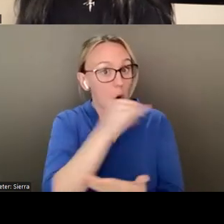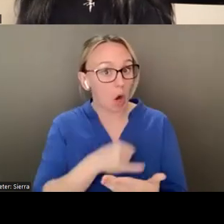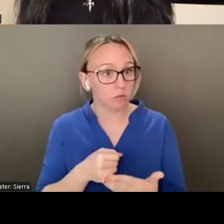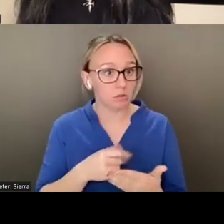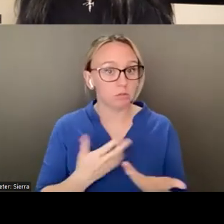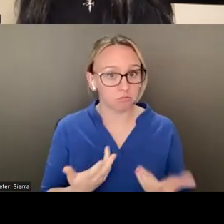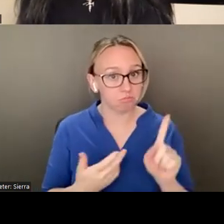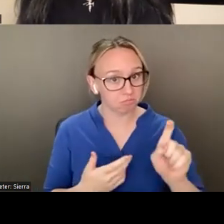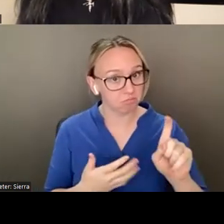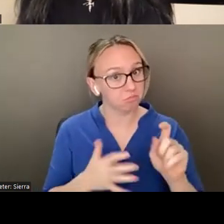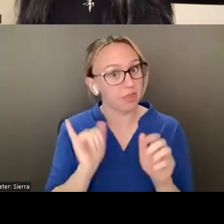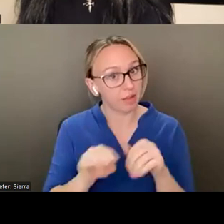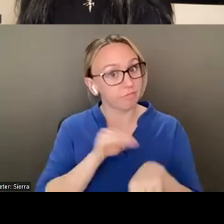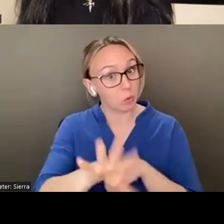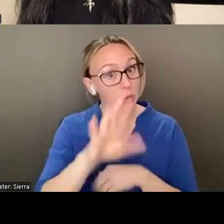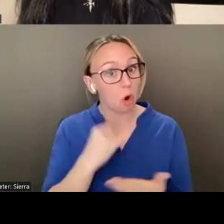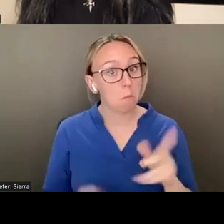did that show up in your work in any way?